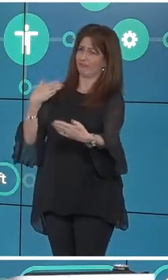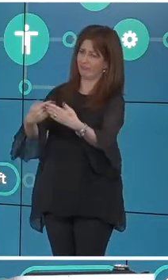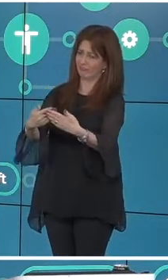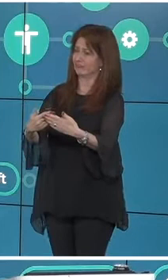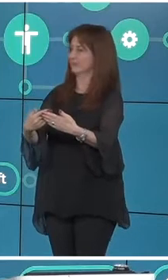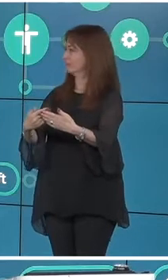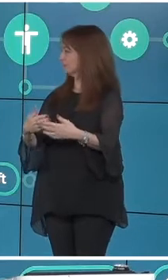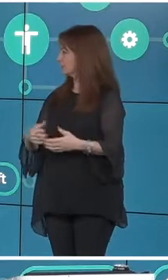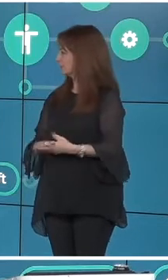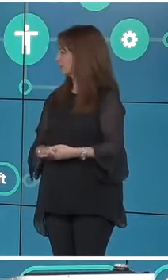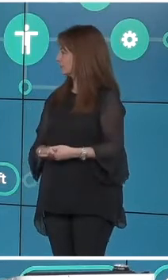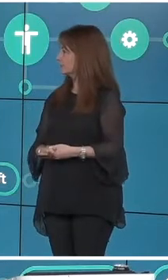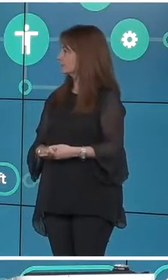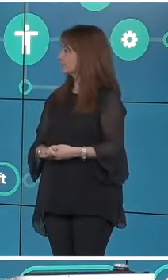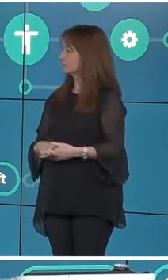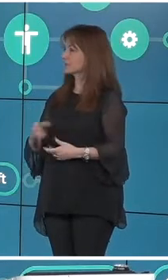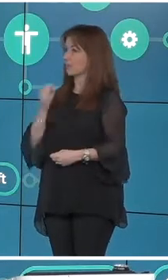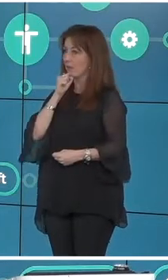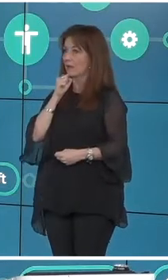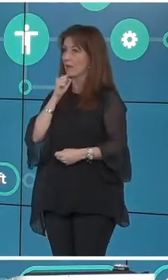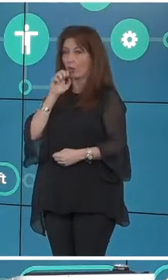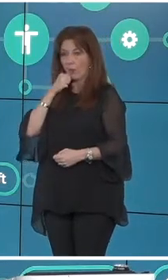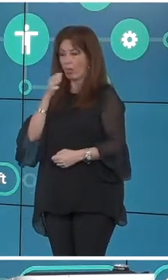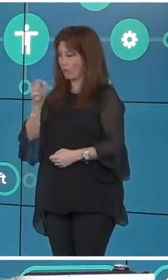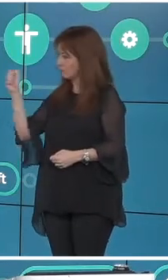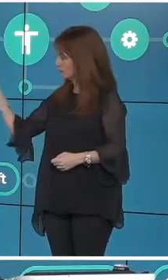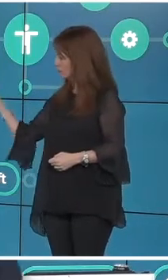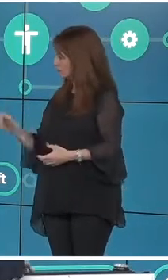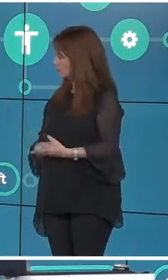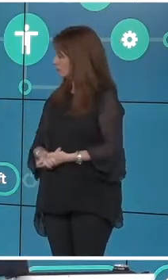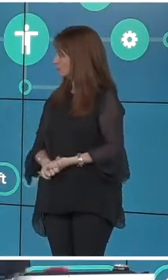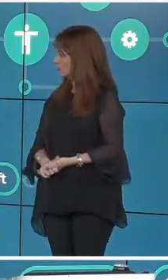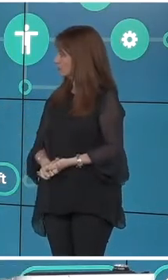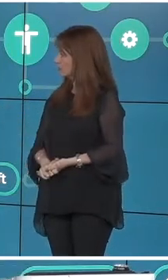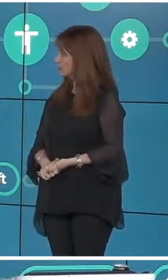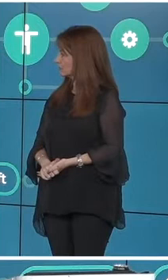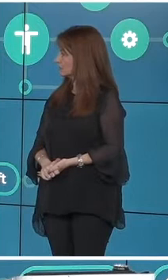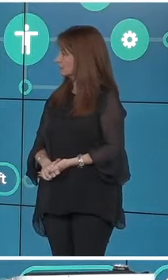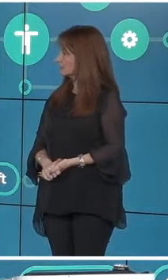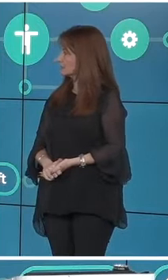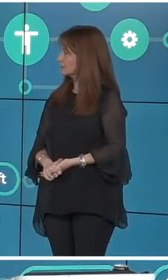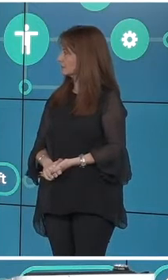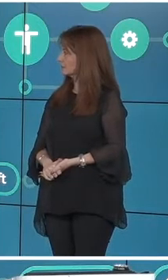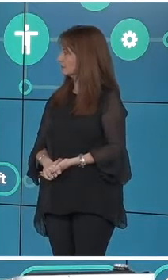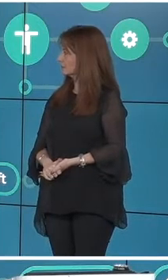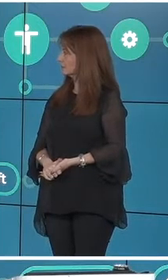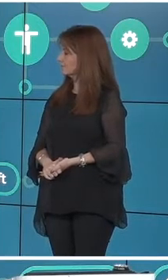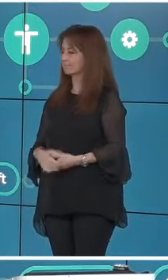start. And I'm going to give you a microphone, thank you. In fact, you can have one each, which is slightly dangerous. I